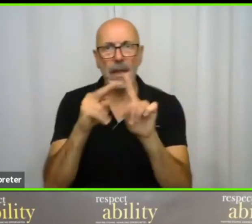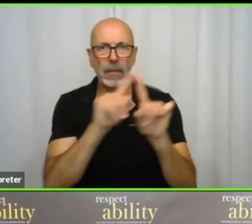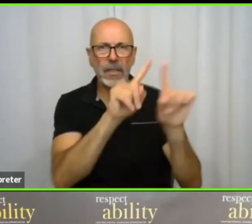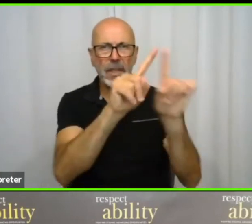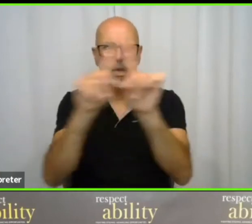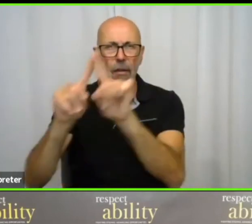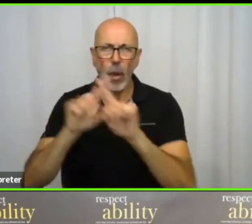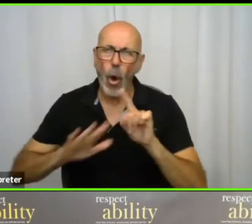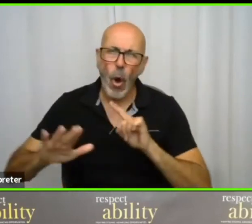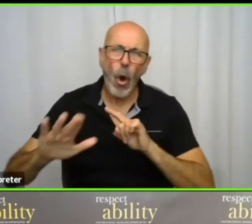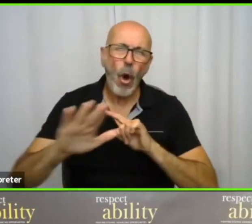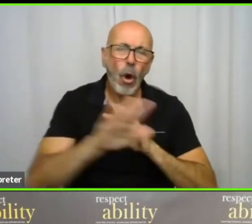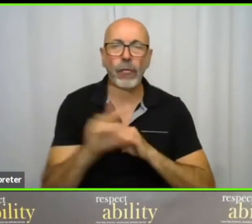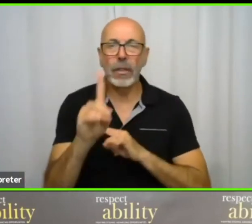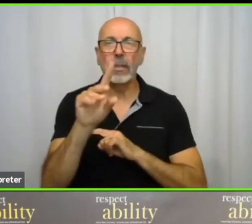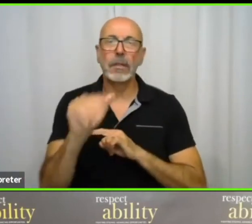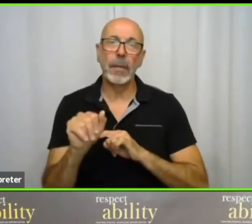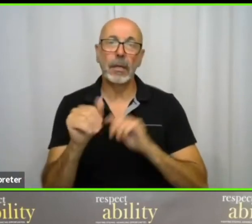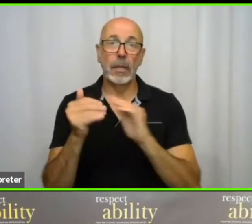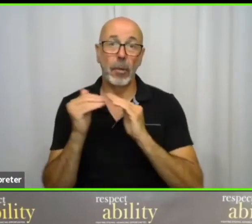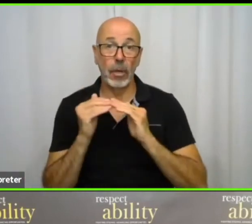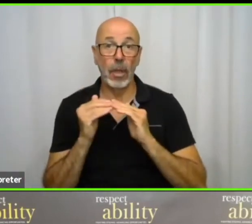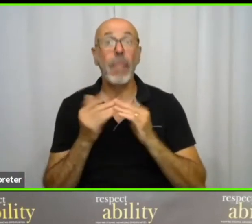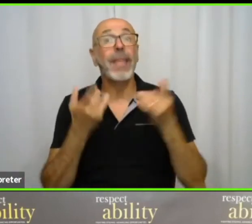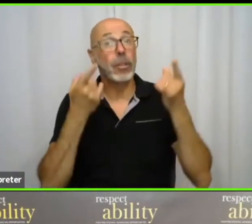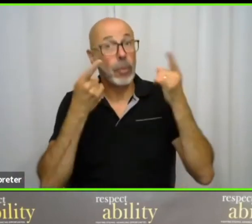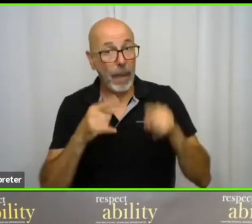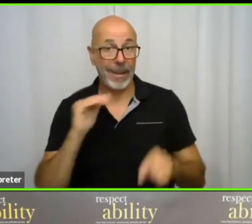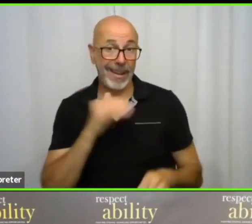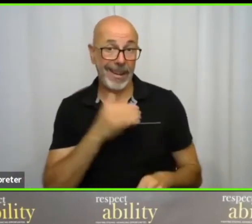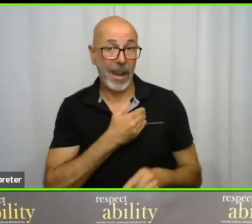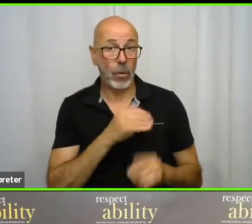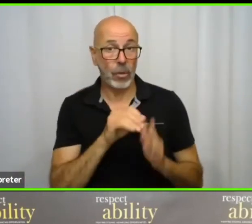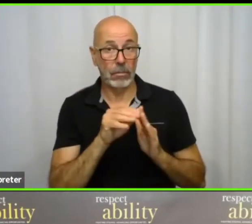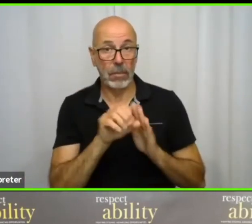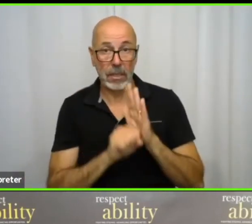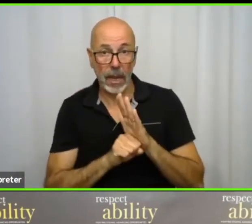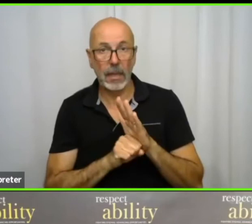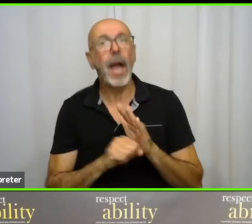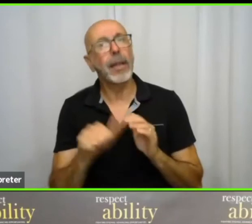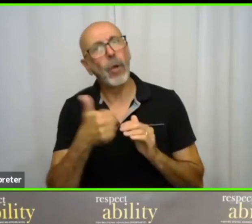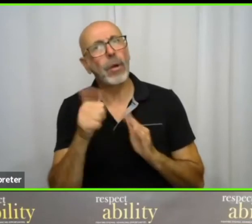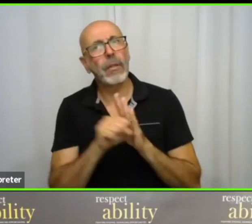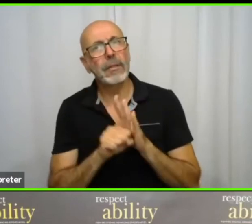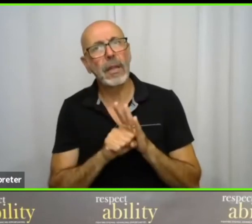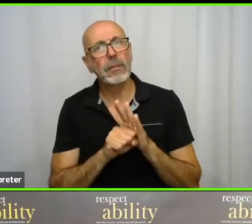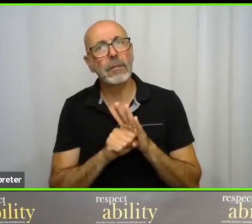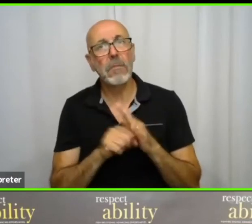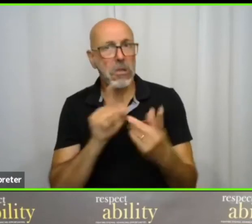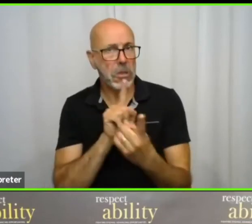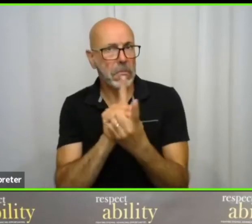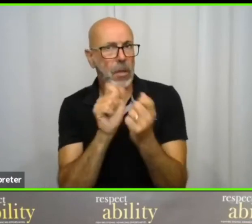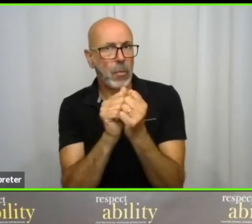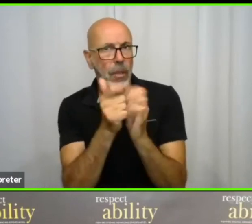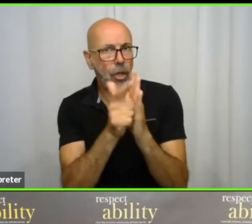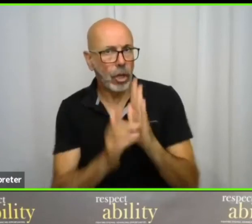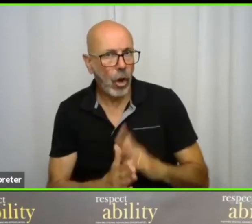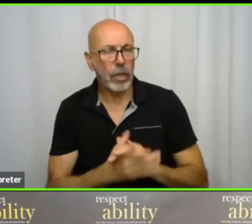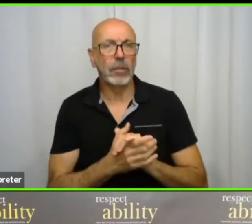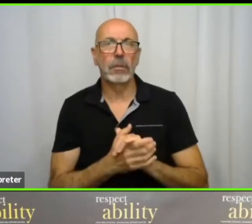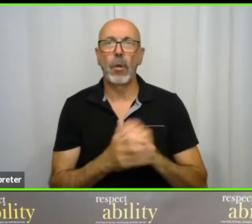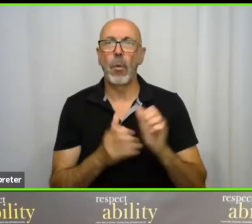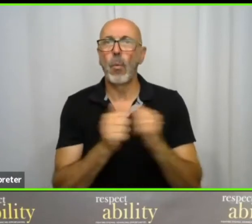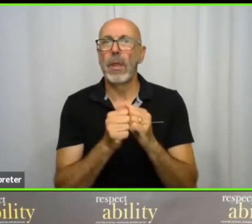community. So that's how we did it in this state. And I know in other states where you just meet with your legislator, you meet with your state